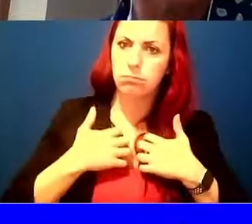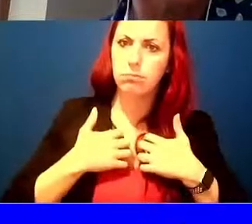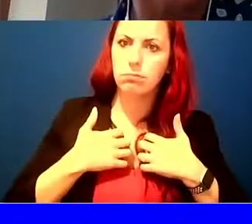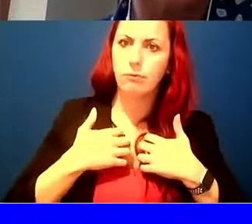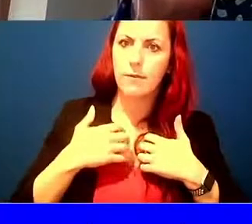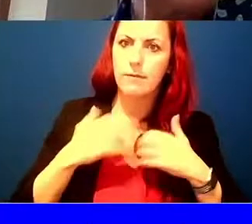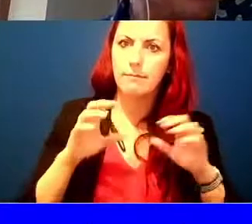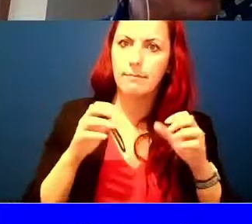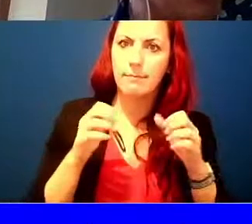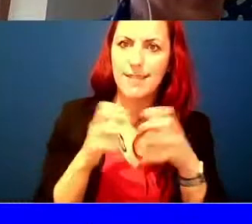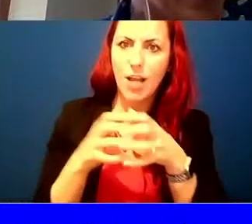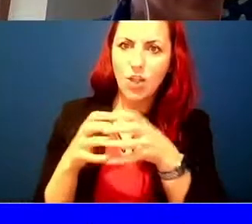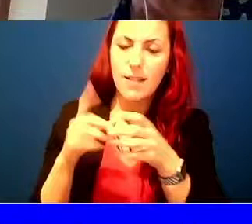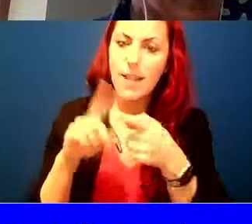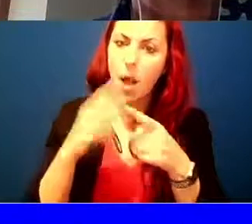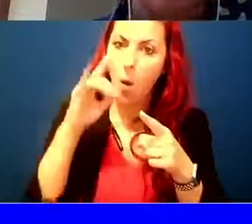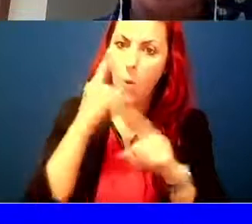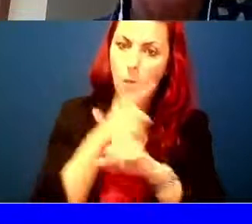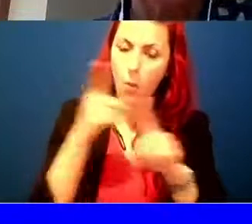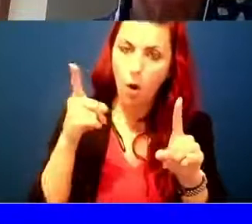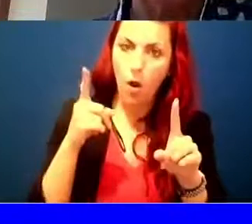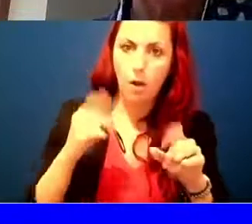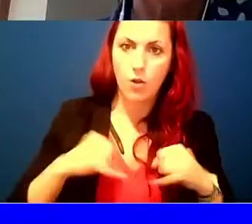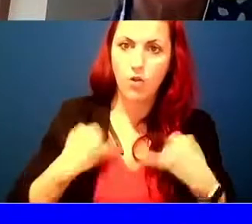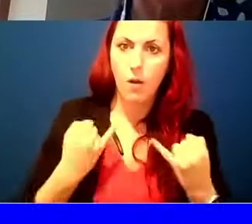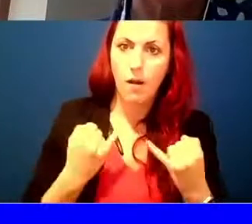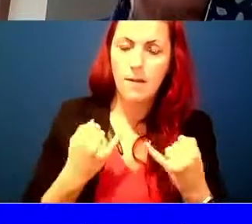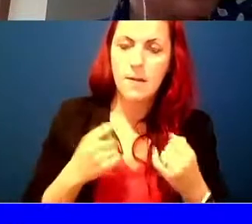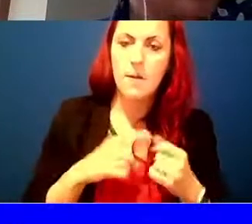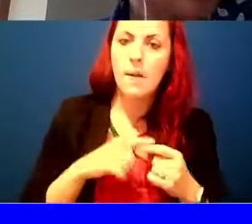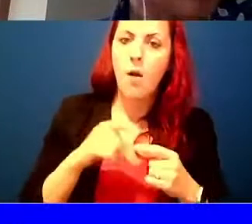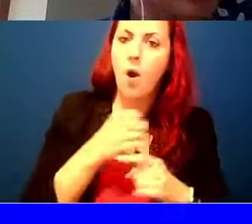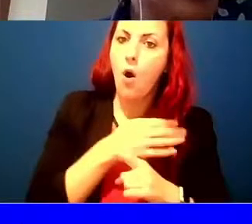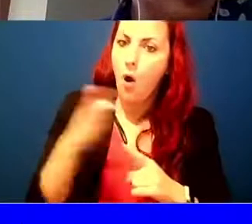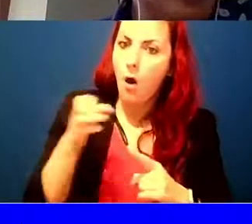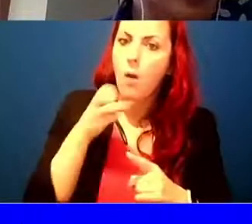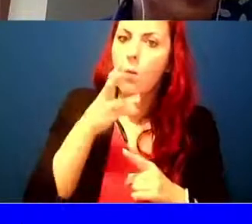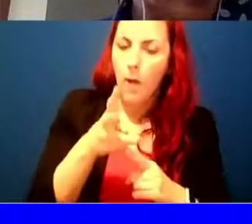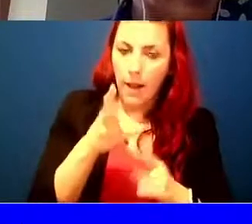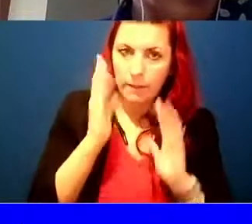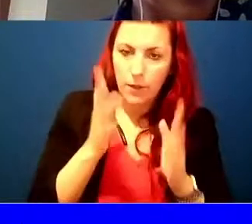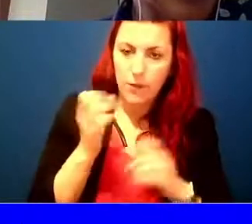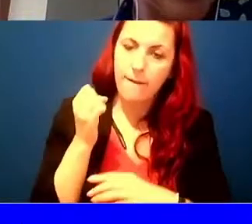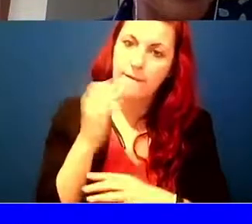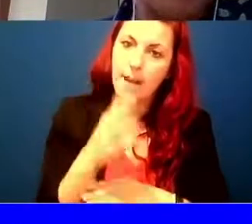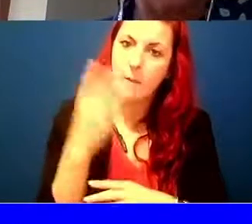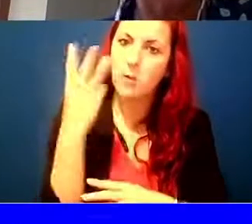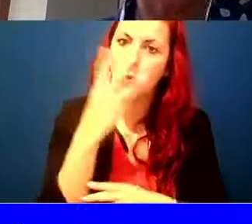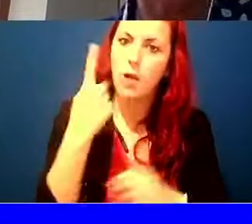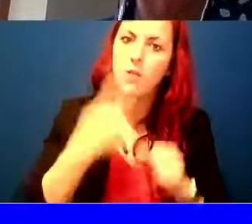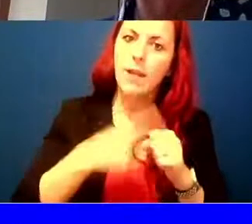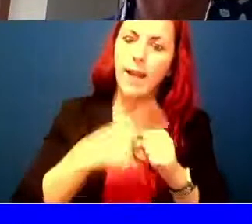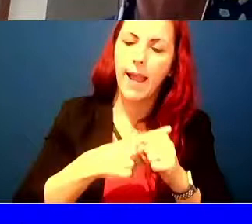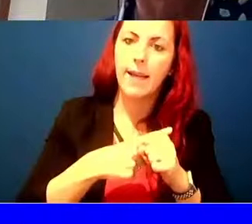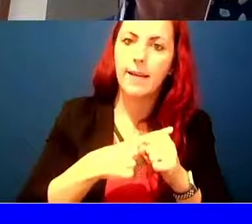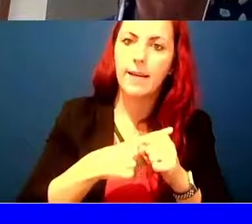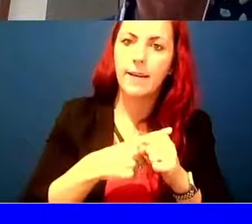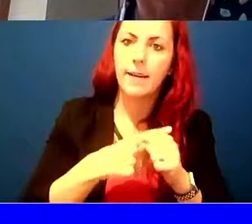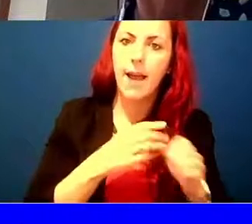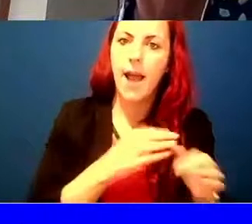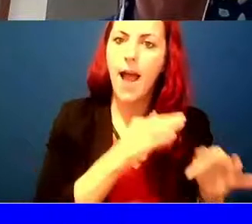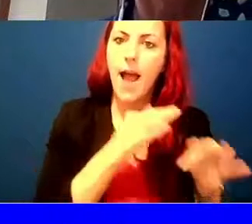hope everybody else found the same. All of today's sessions will be available to watch again after the